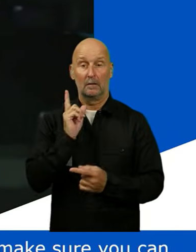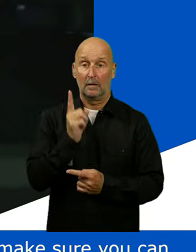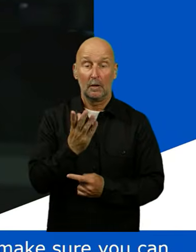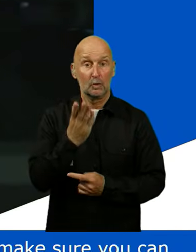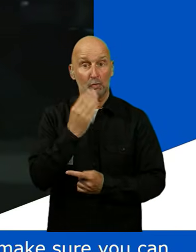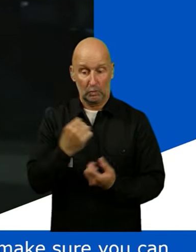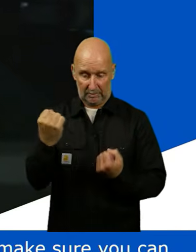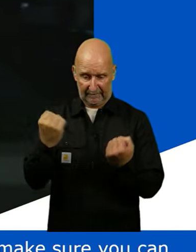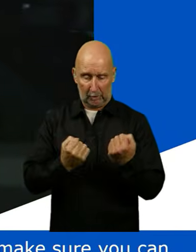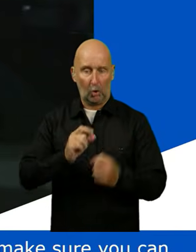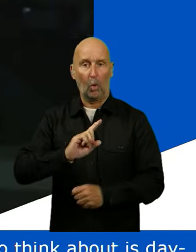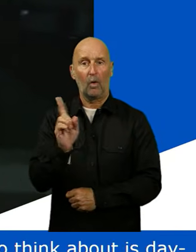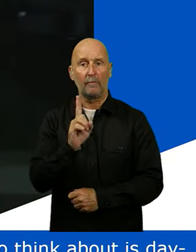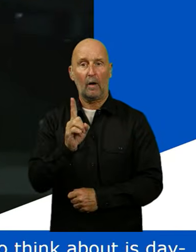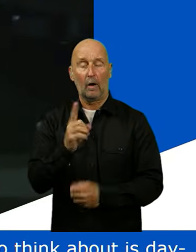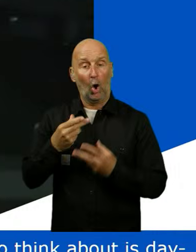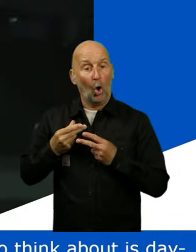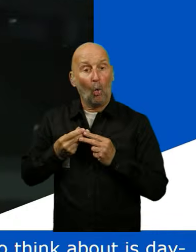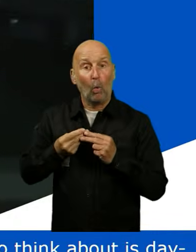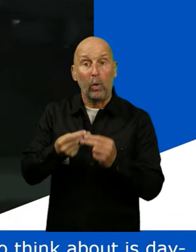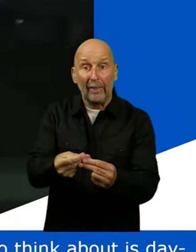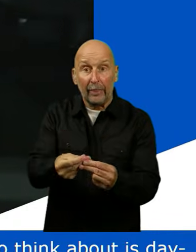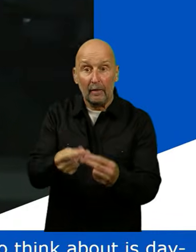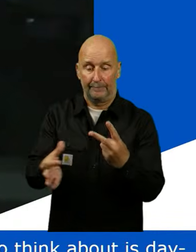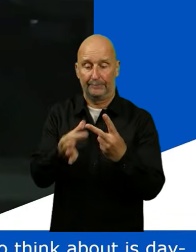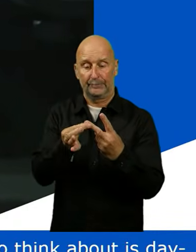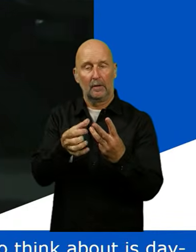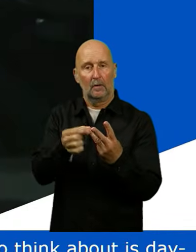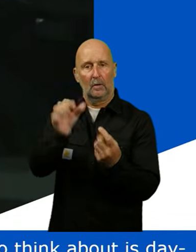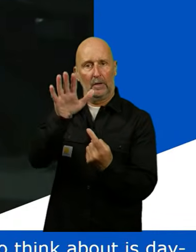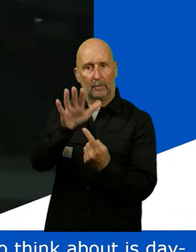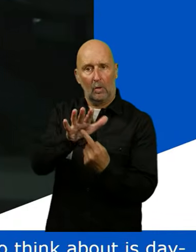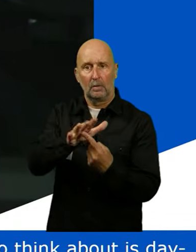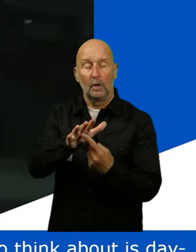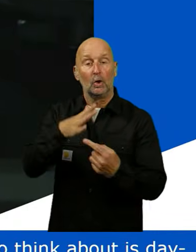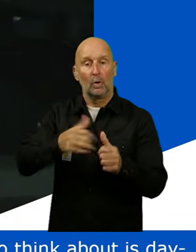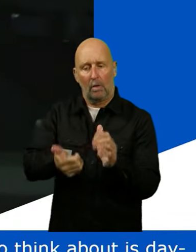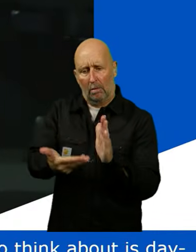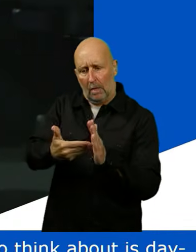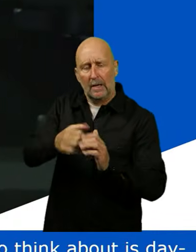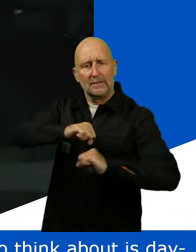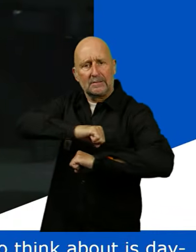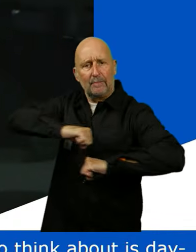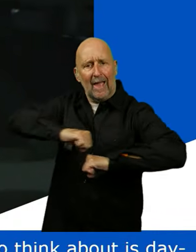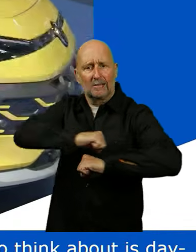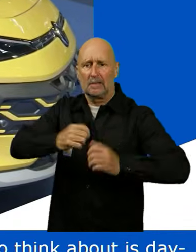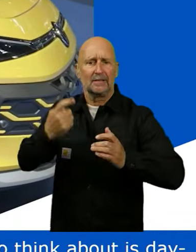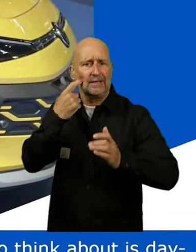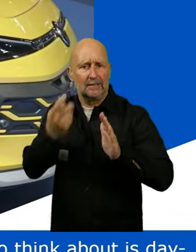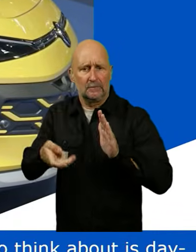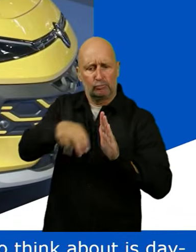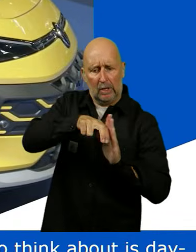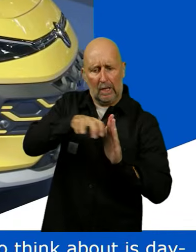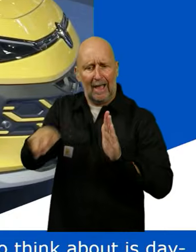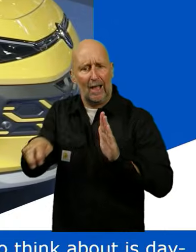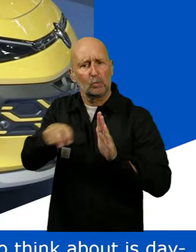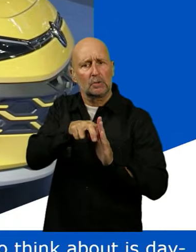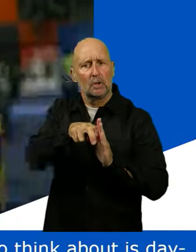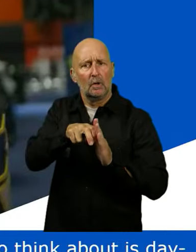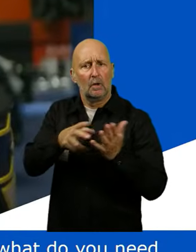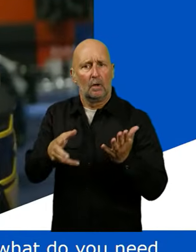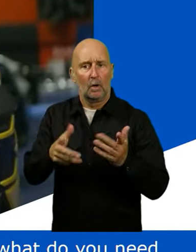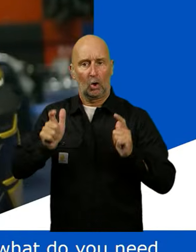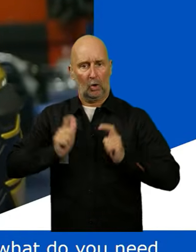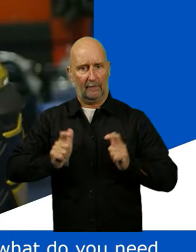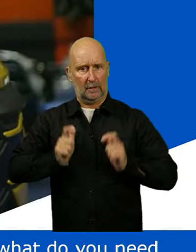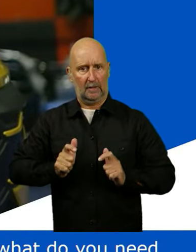vehicle? Who will you be travelling with? And what matters most? Space, comfort, ease of access. For example, here I've